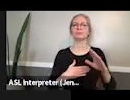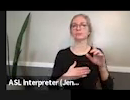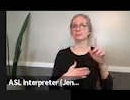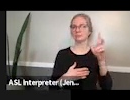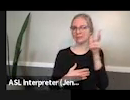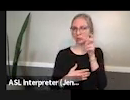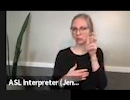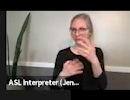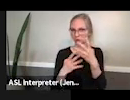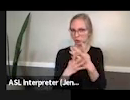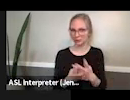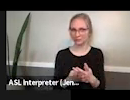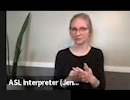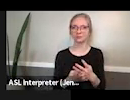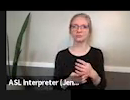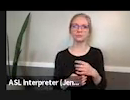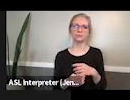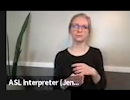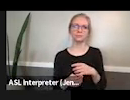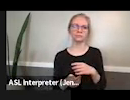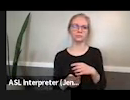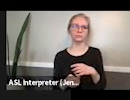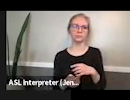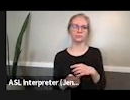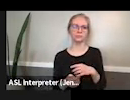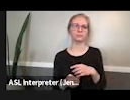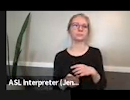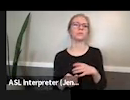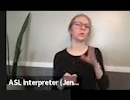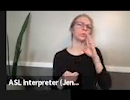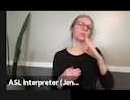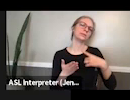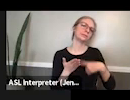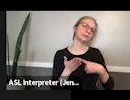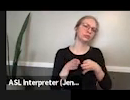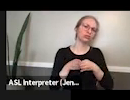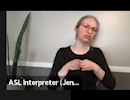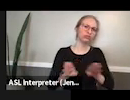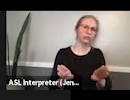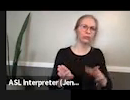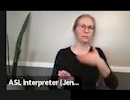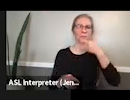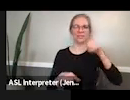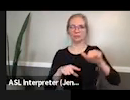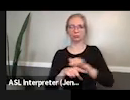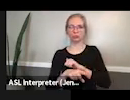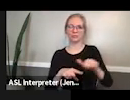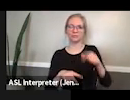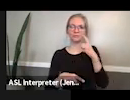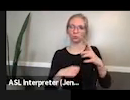We will talk about general best practices for early assessment.